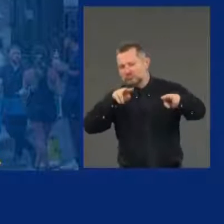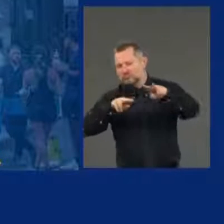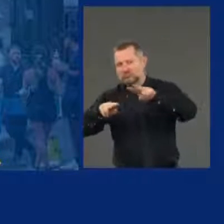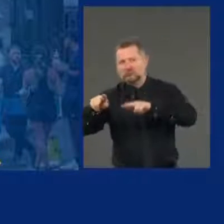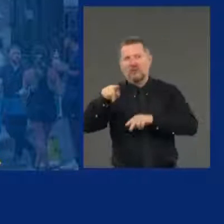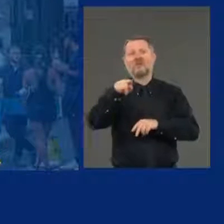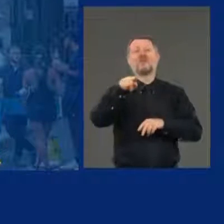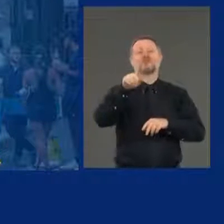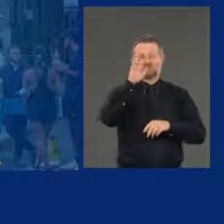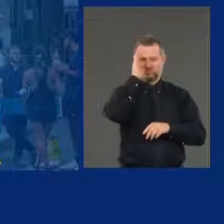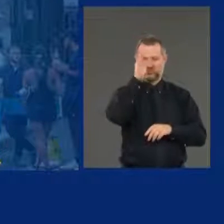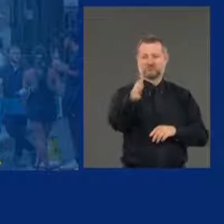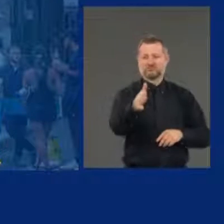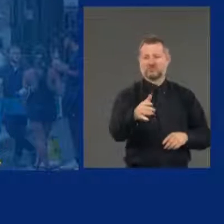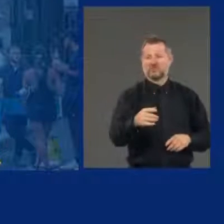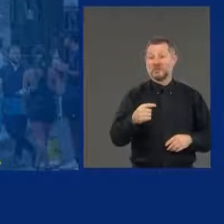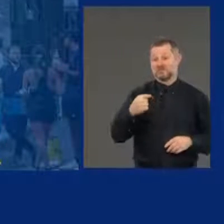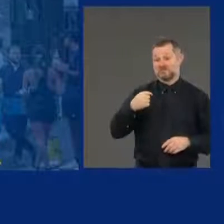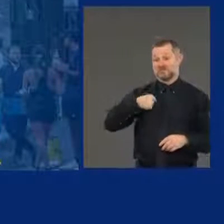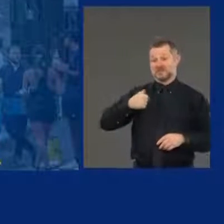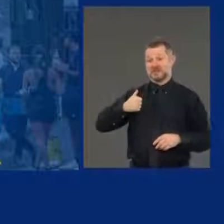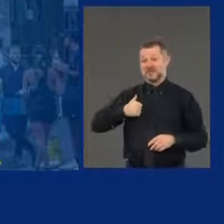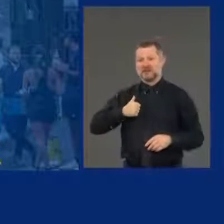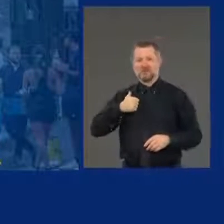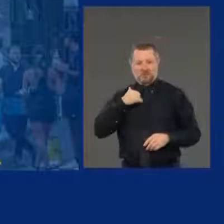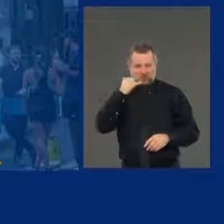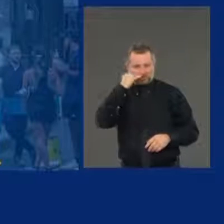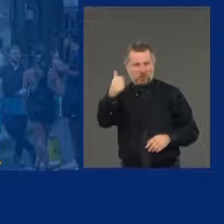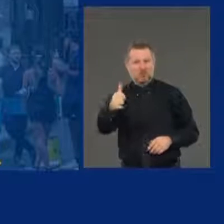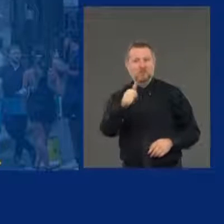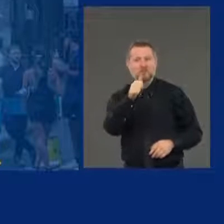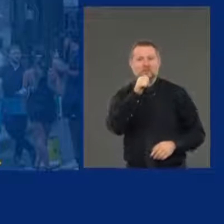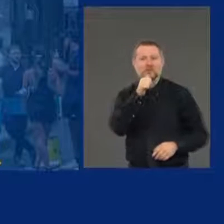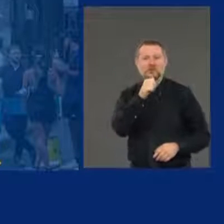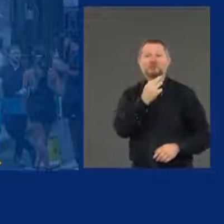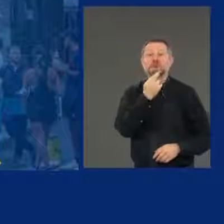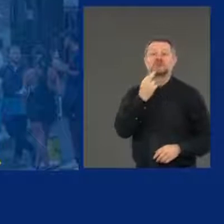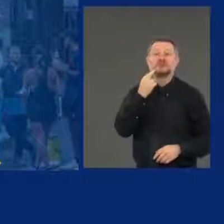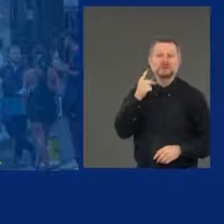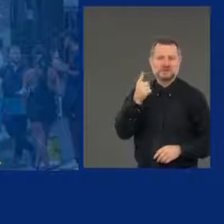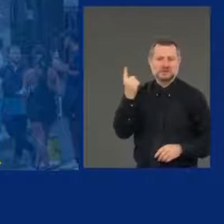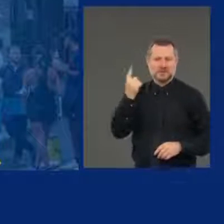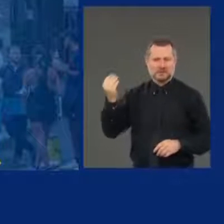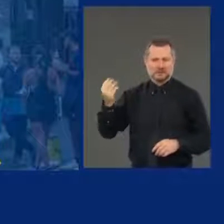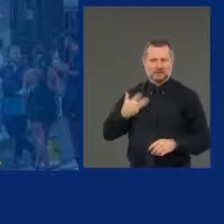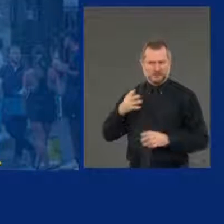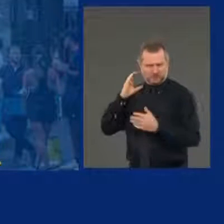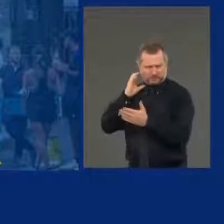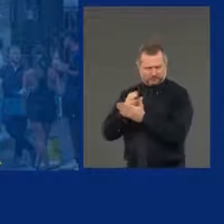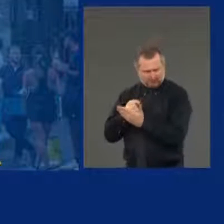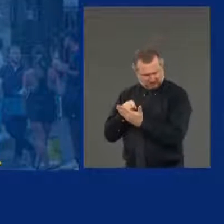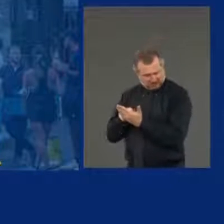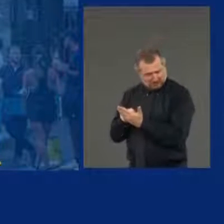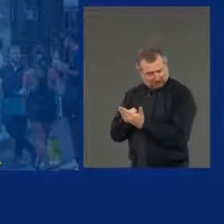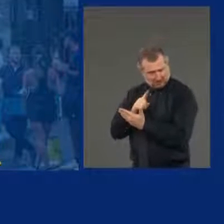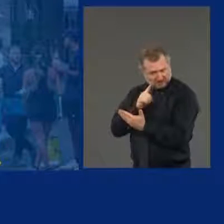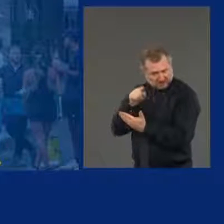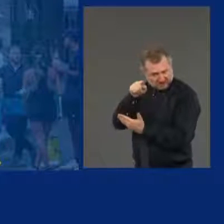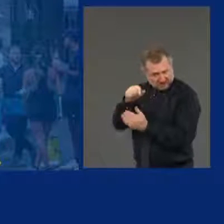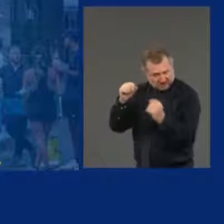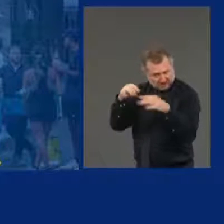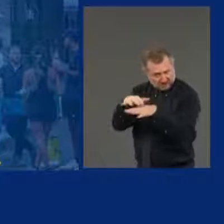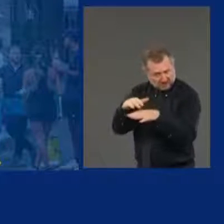of bars and restaurants myself where I saw pictures of the situations that were in their bars